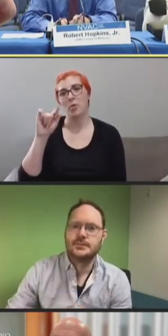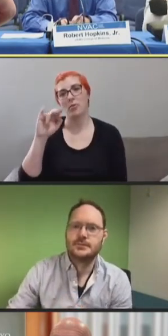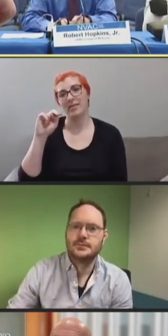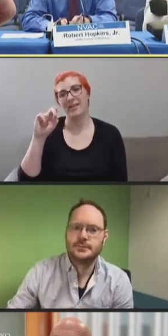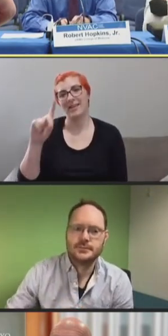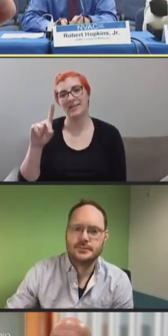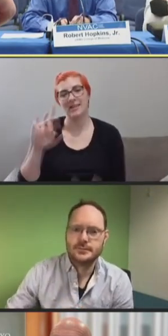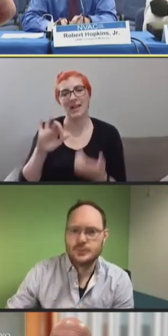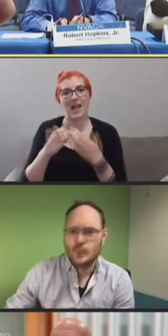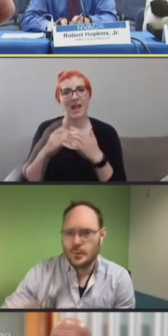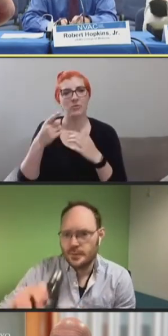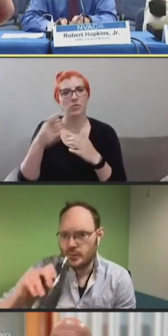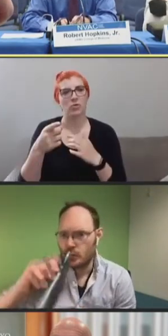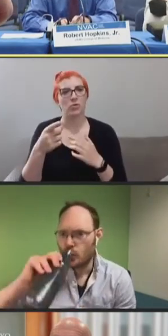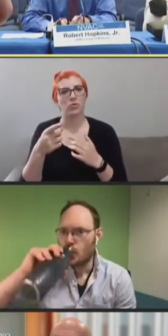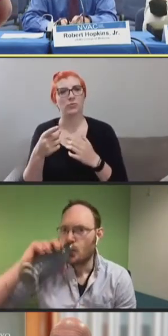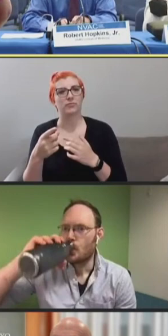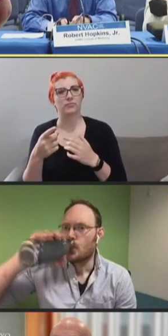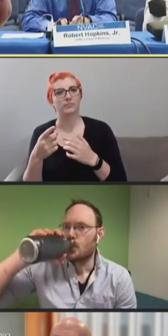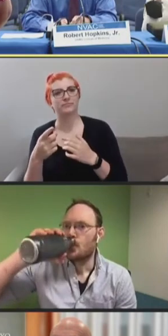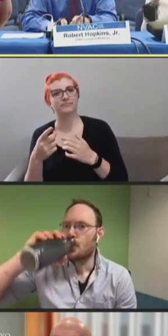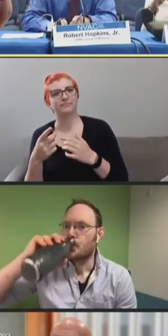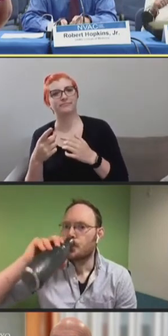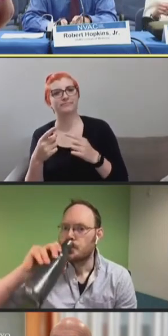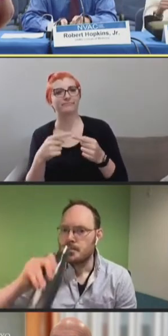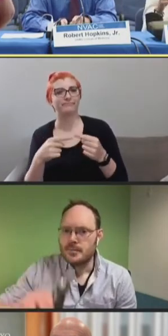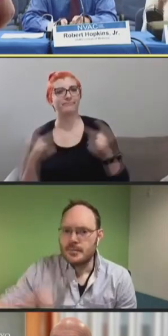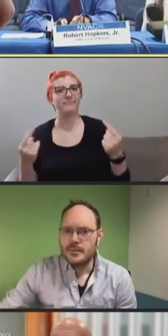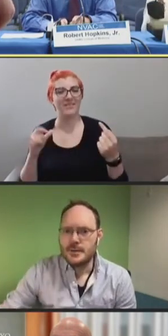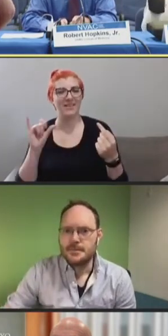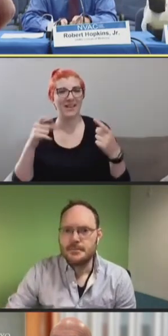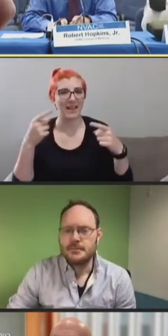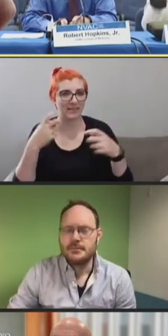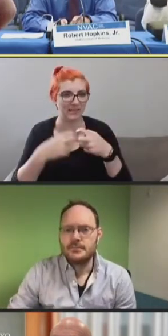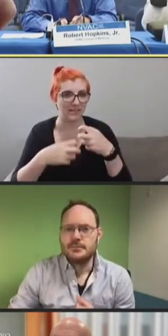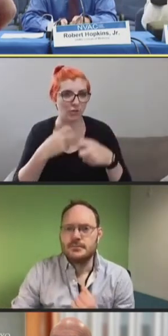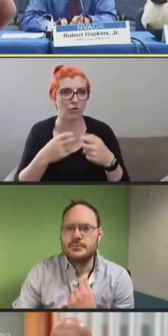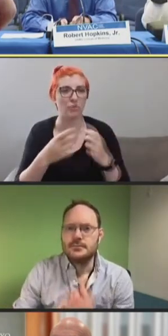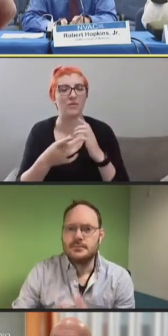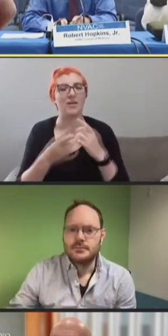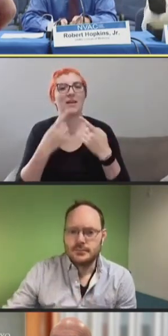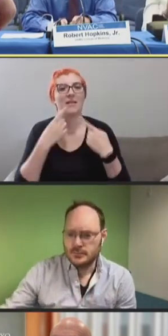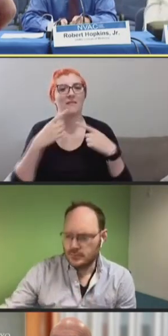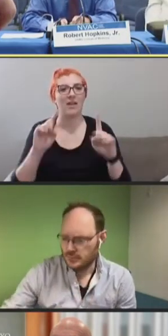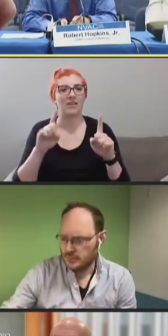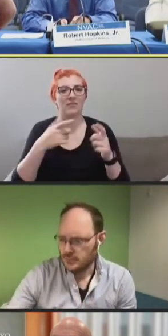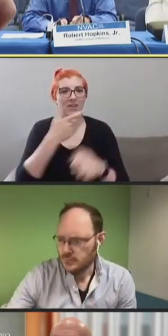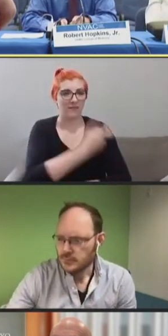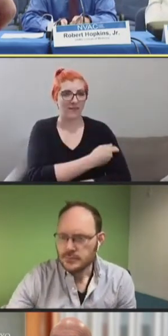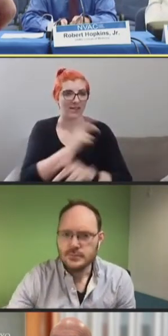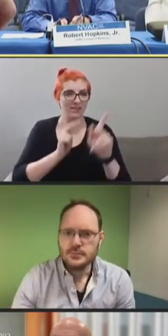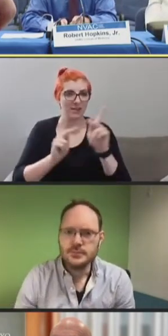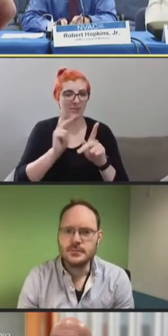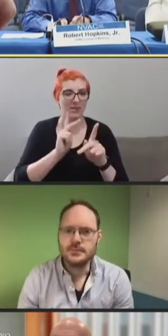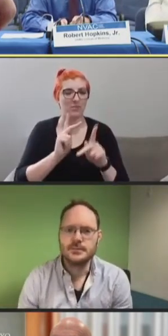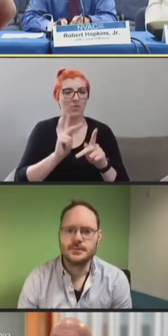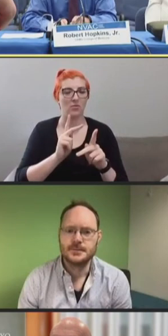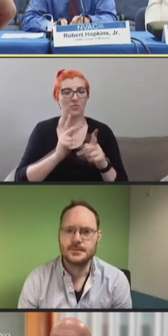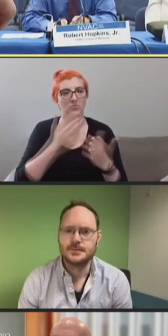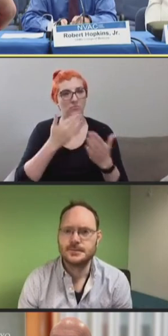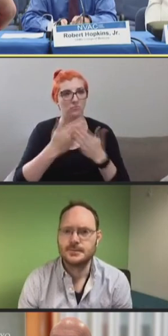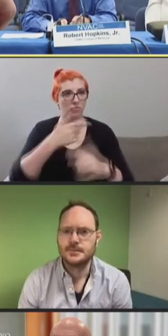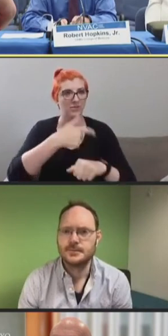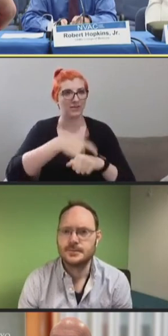do you fight that dichotomy and effectively vaccinate people in a timely way while doing it